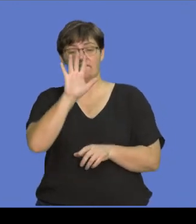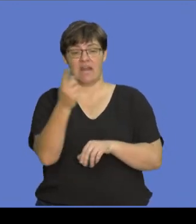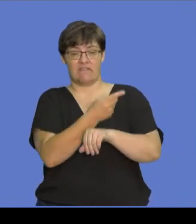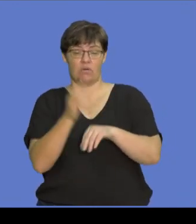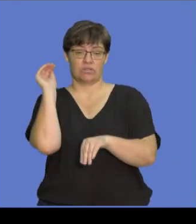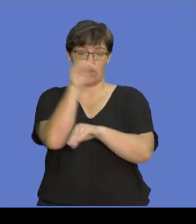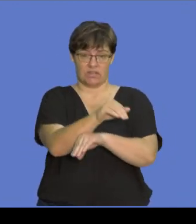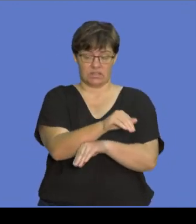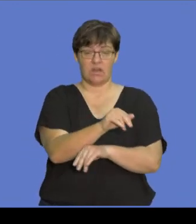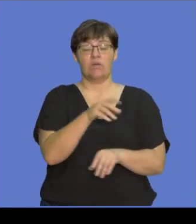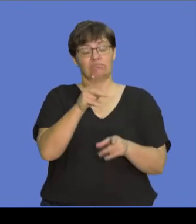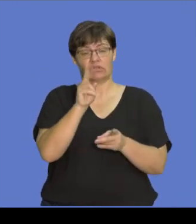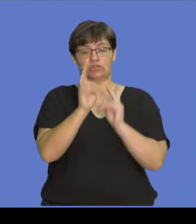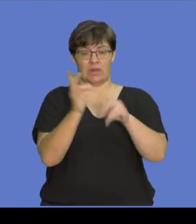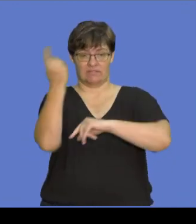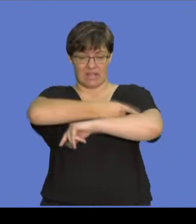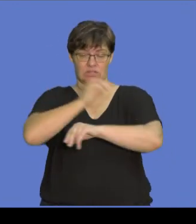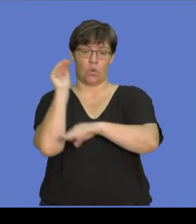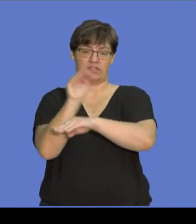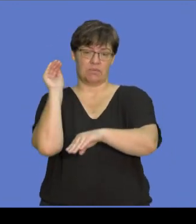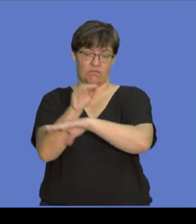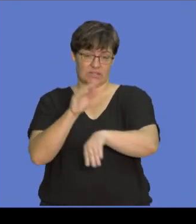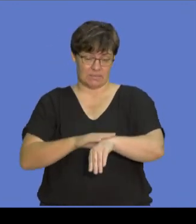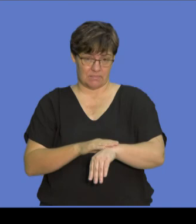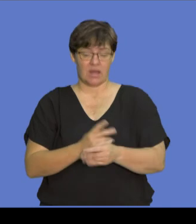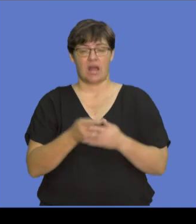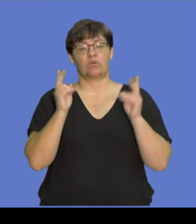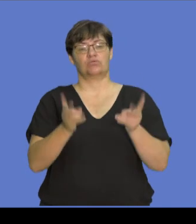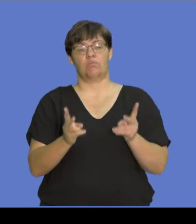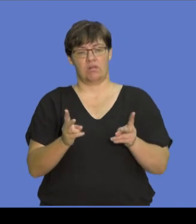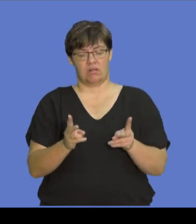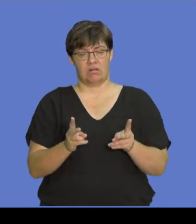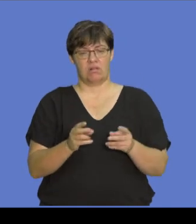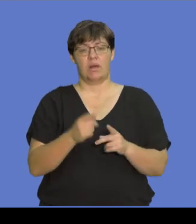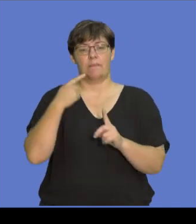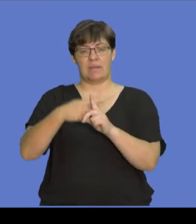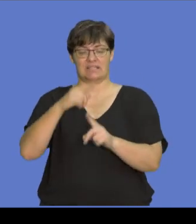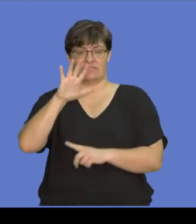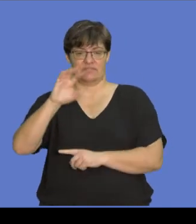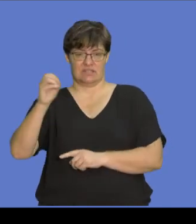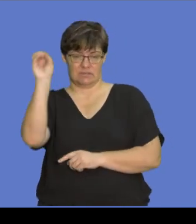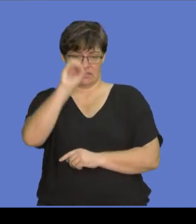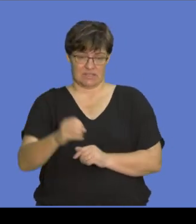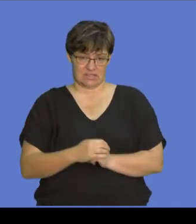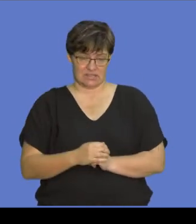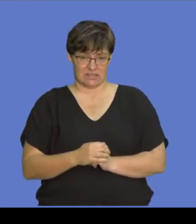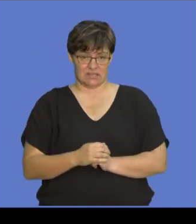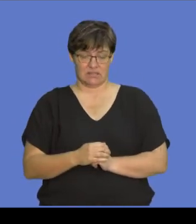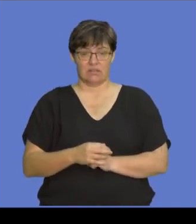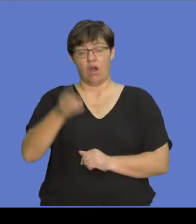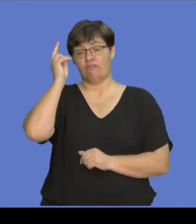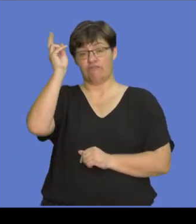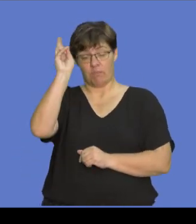12 days, right? And overtime is paid at a normal rate plus 50%. The foreman was paid a salary